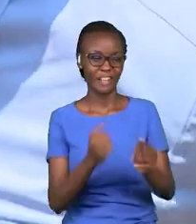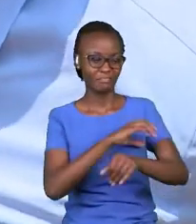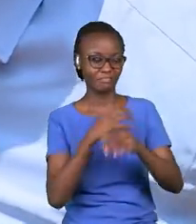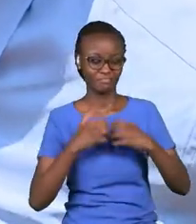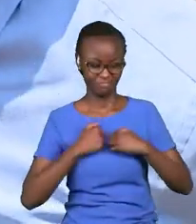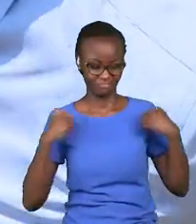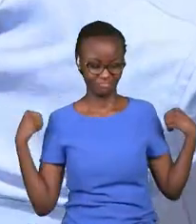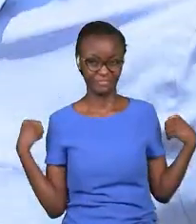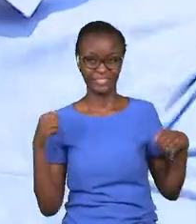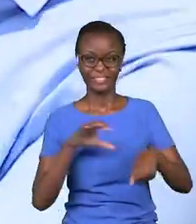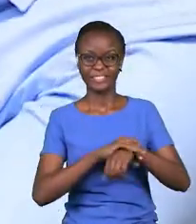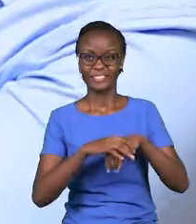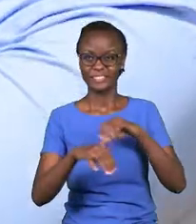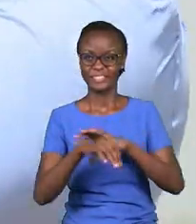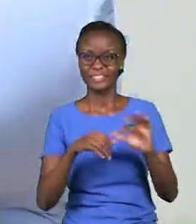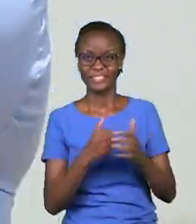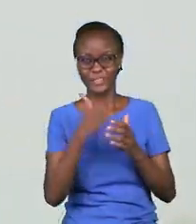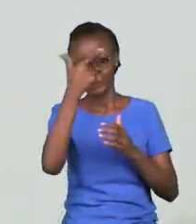is here. Maybe he'll hold it for me.